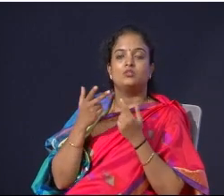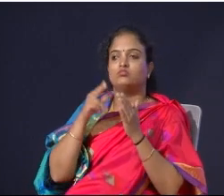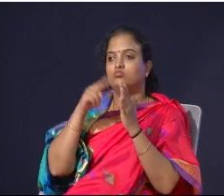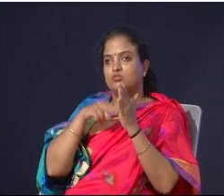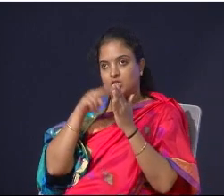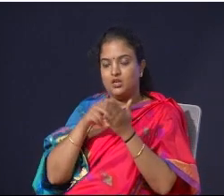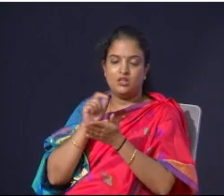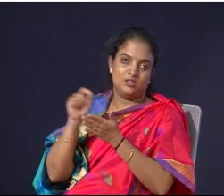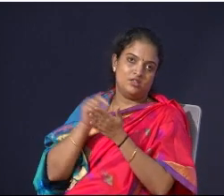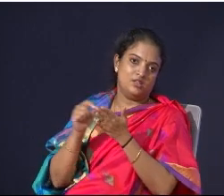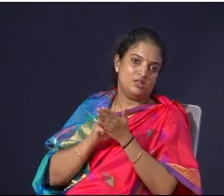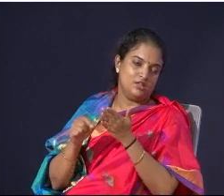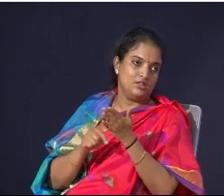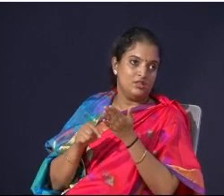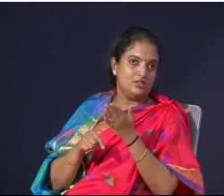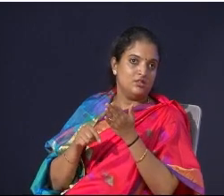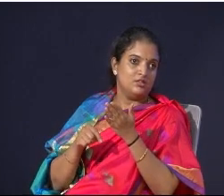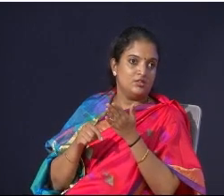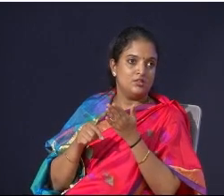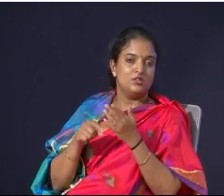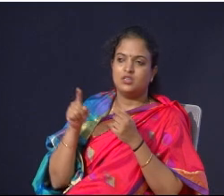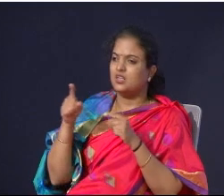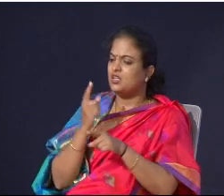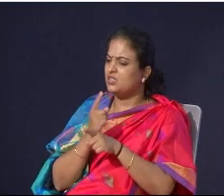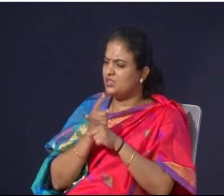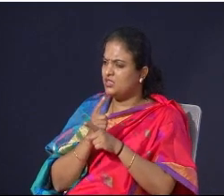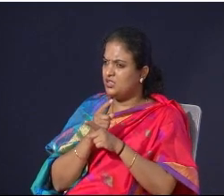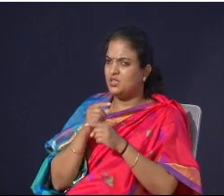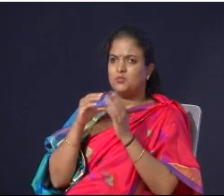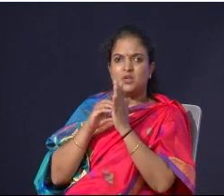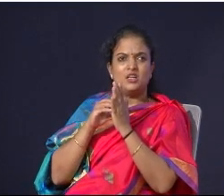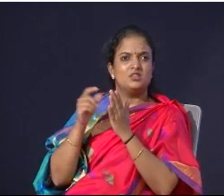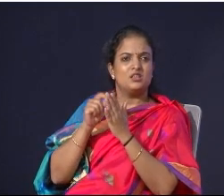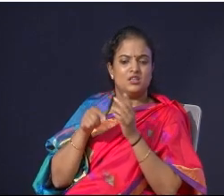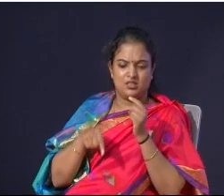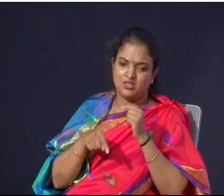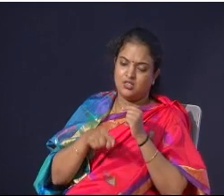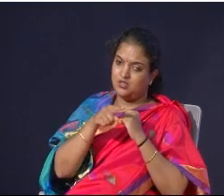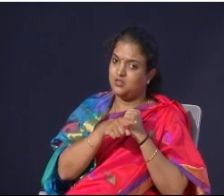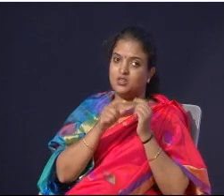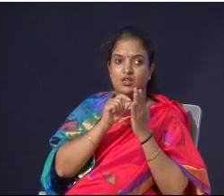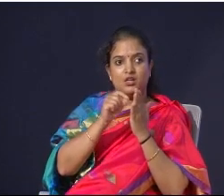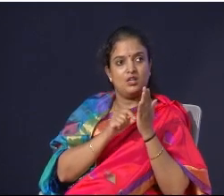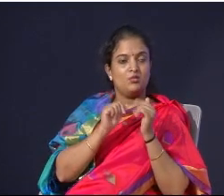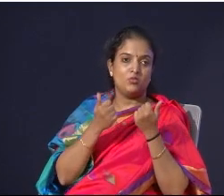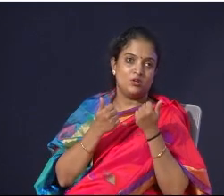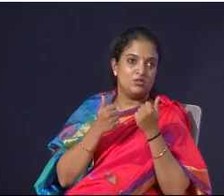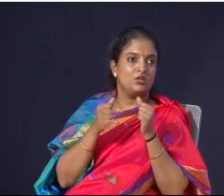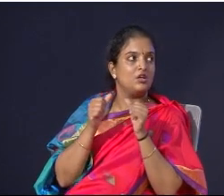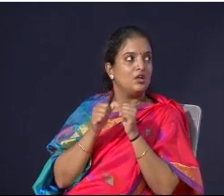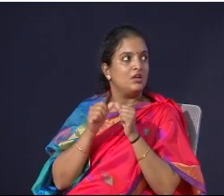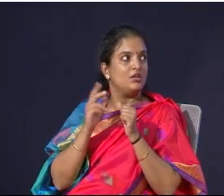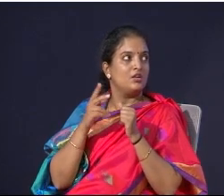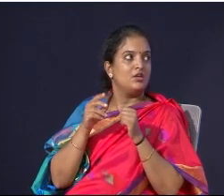writing. His teacher wrote messages to us that A can now write, A can now